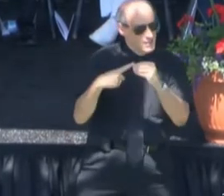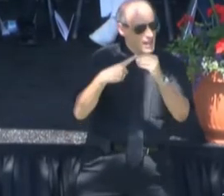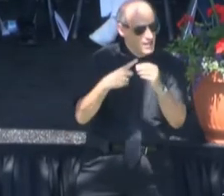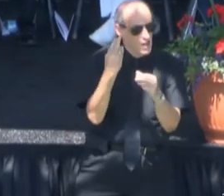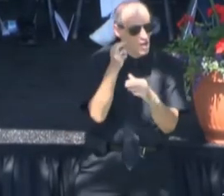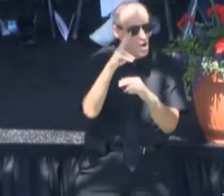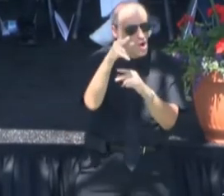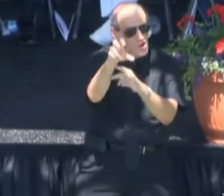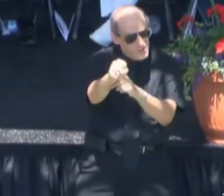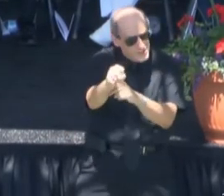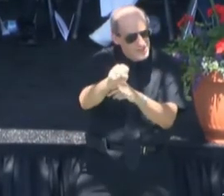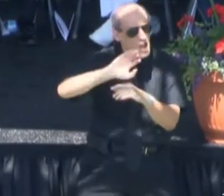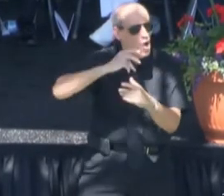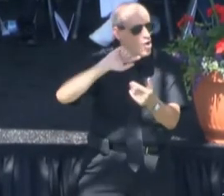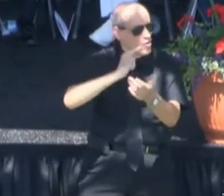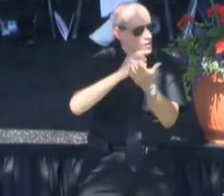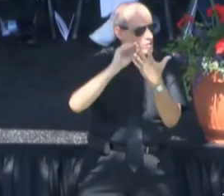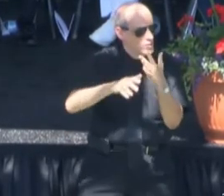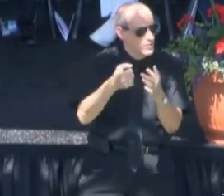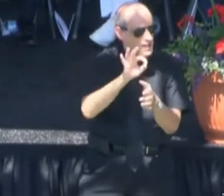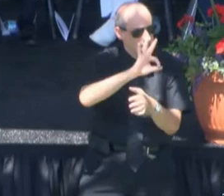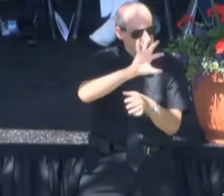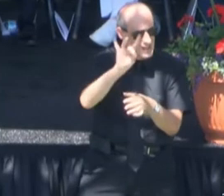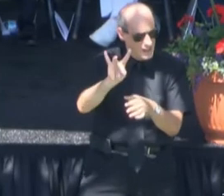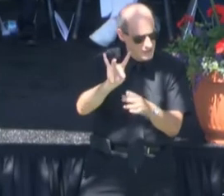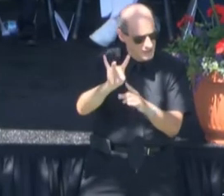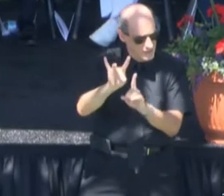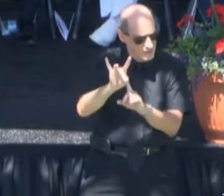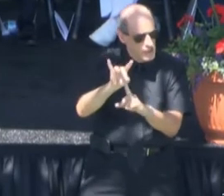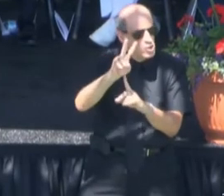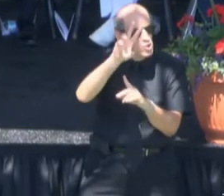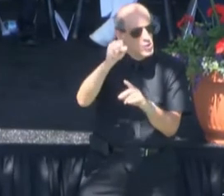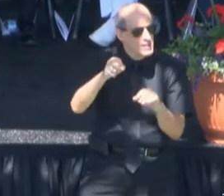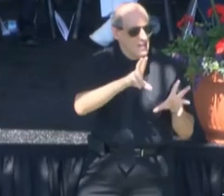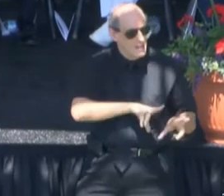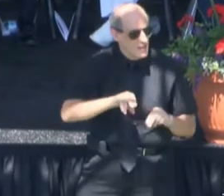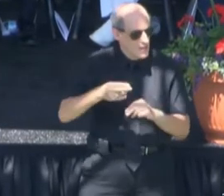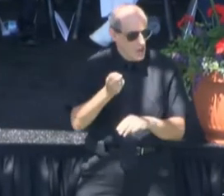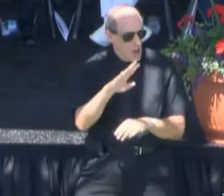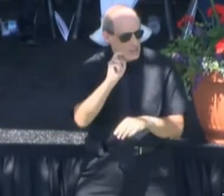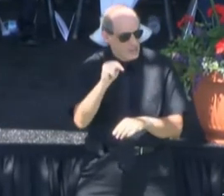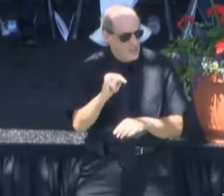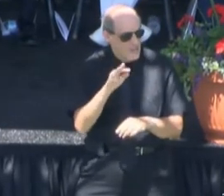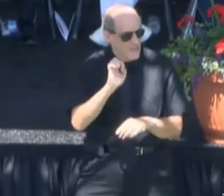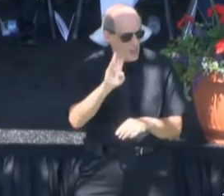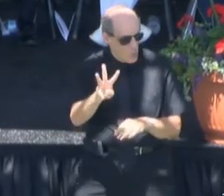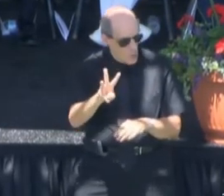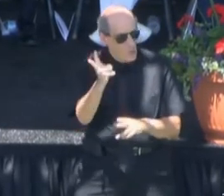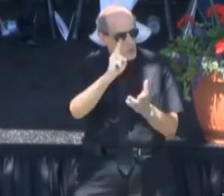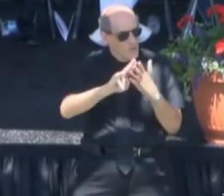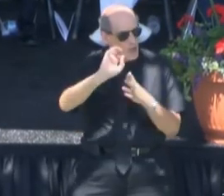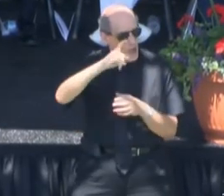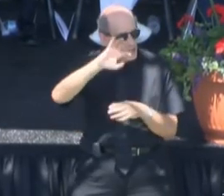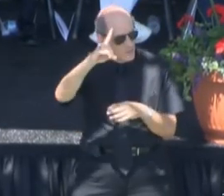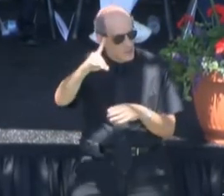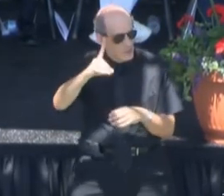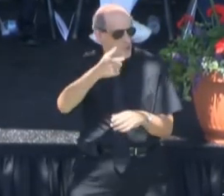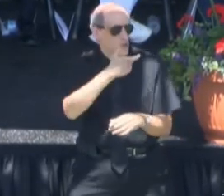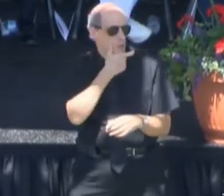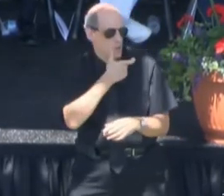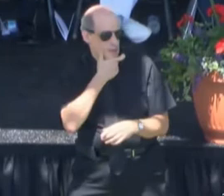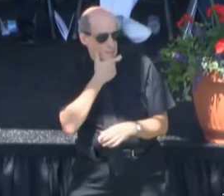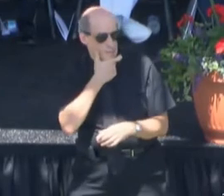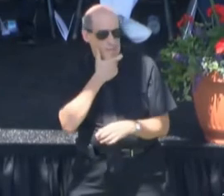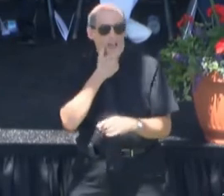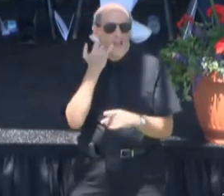Hartz, Kings Point class of 1998, United States Navy, Hudson Fellow, University of Oxford, United Kingdom. Those